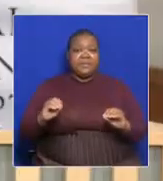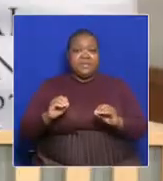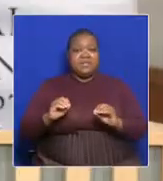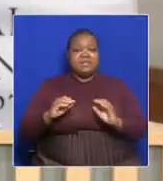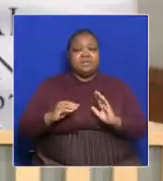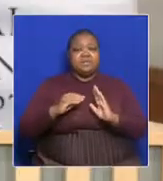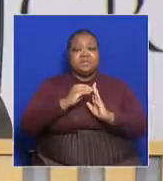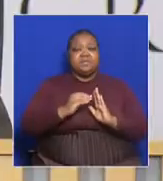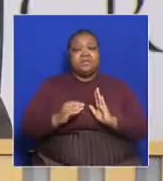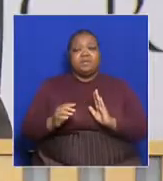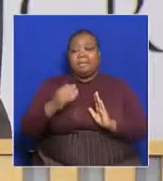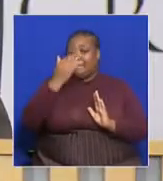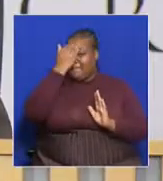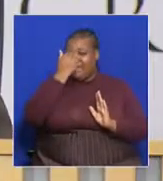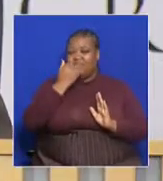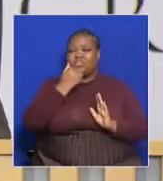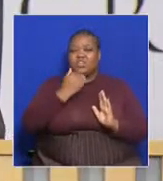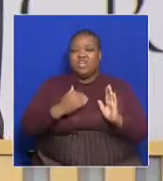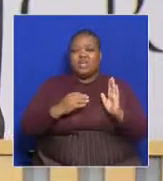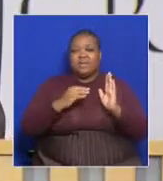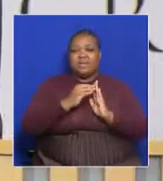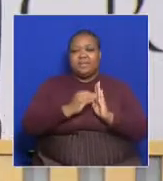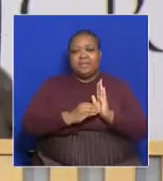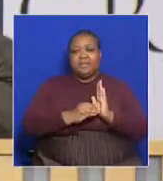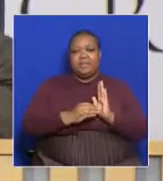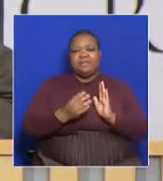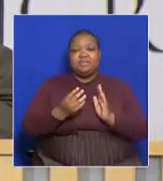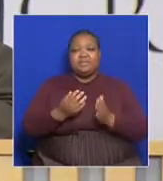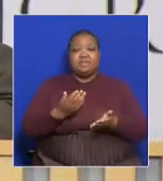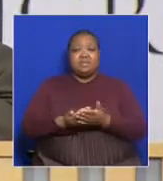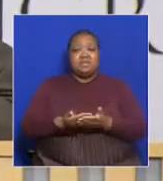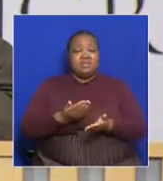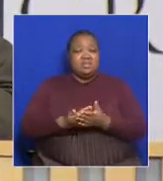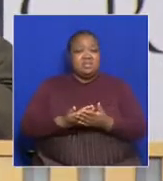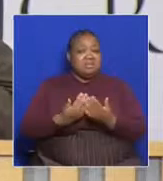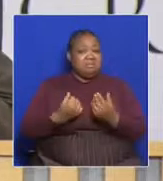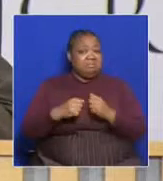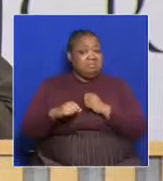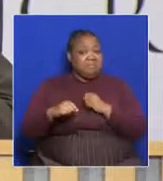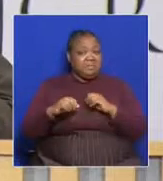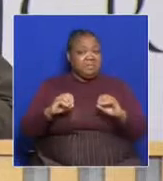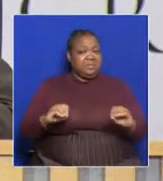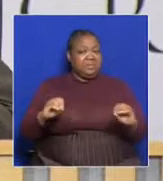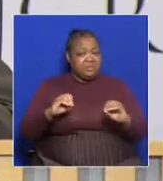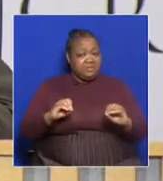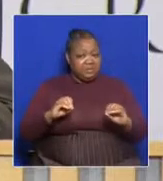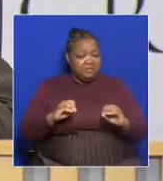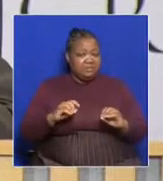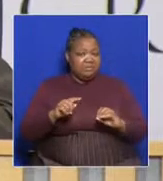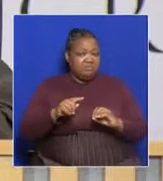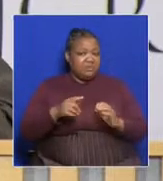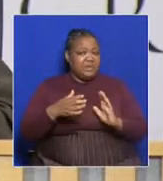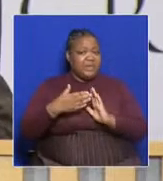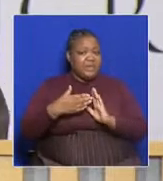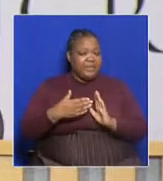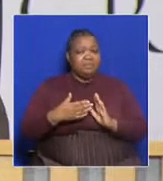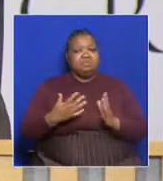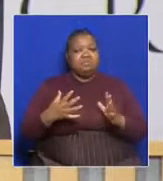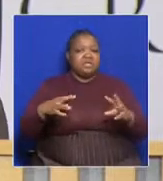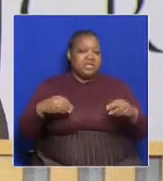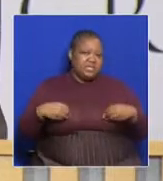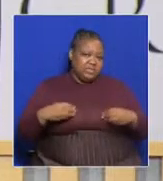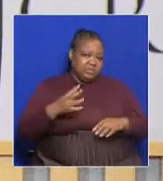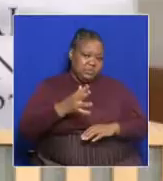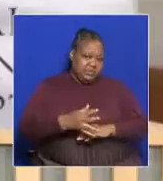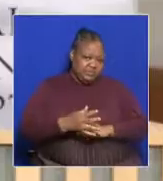photos. It's possible. I'm not going to dispute that and make us go through it. If you say it's not there, Commissioner, I will accept it. I'm not